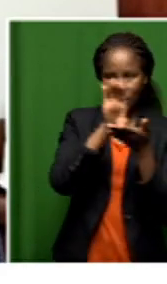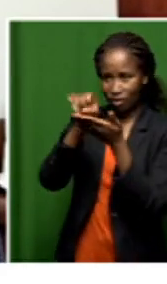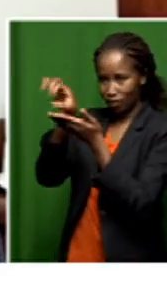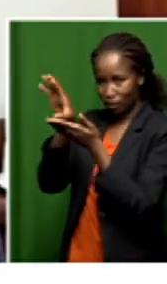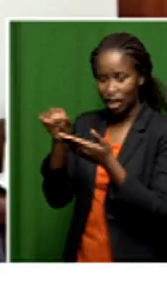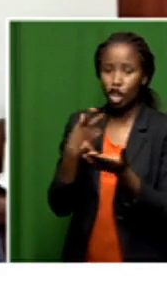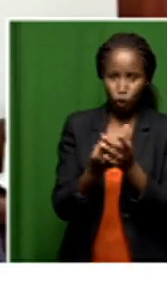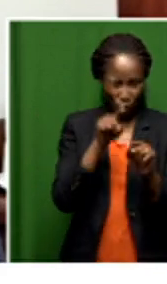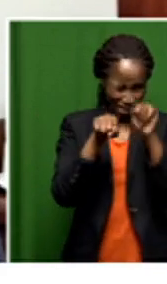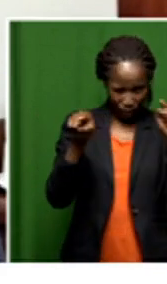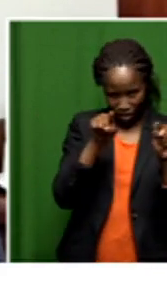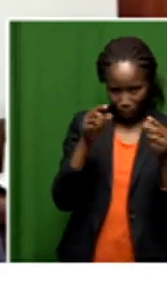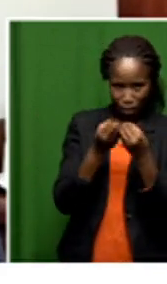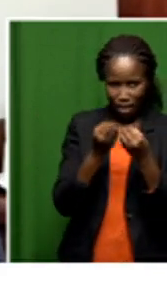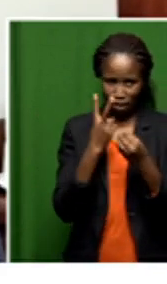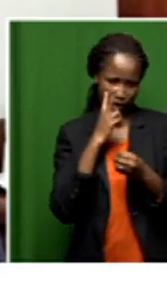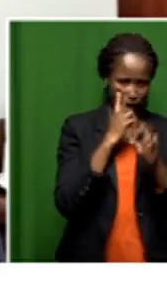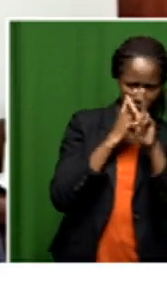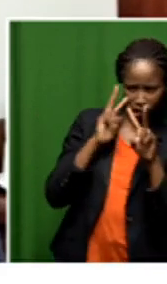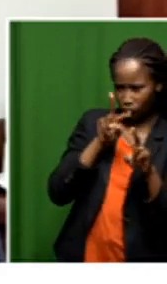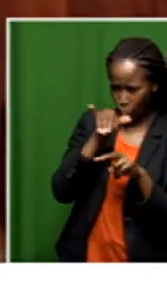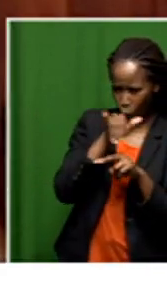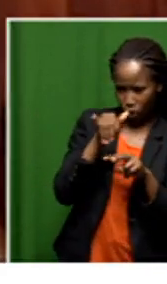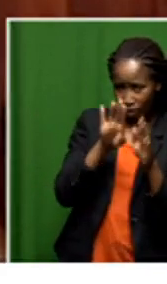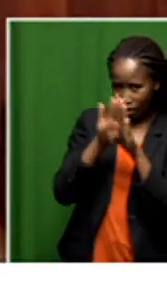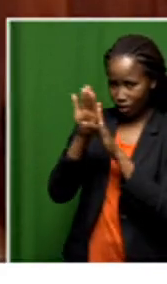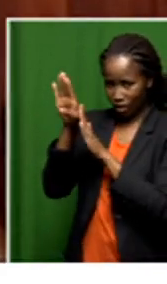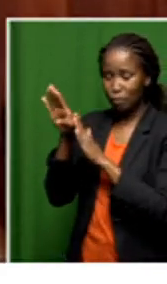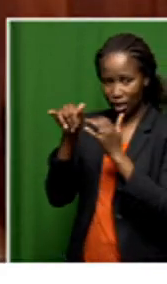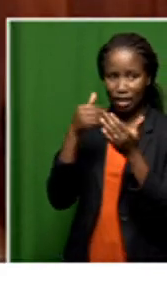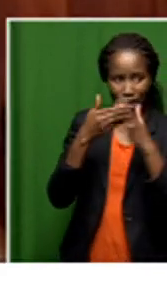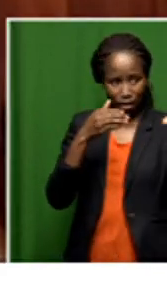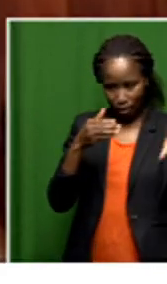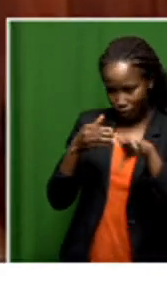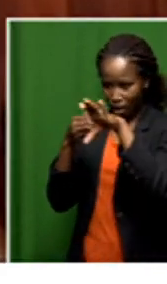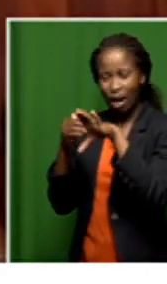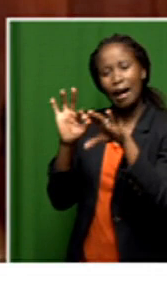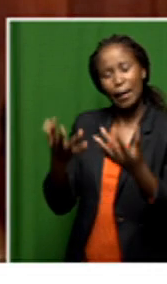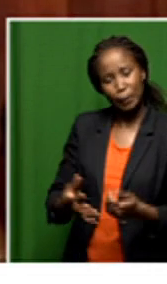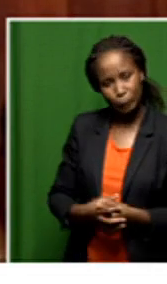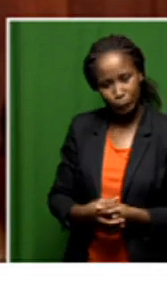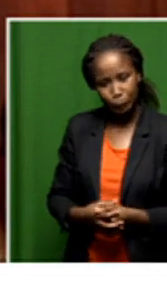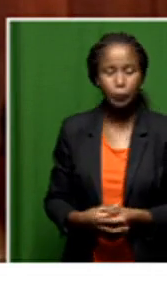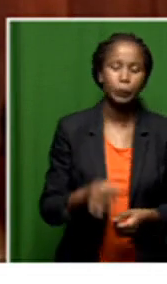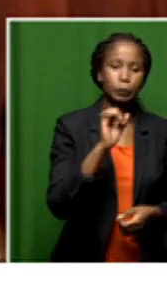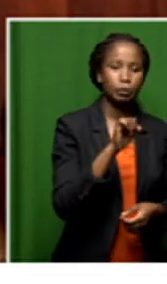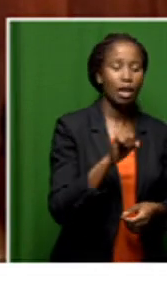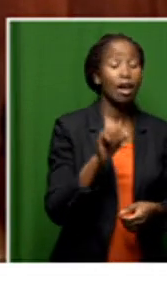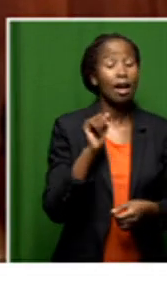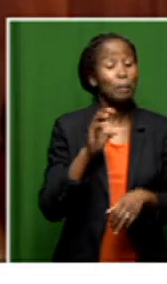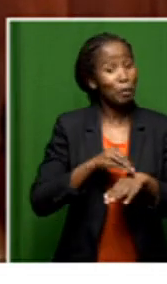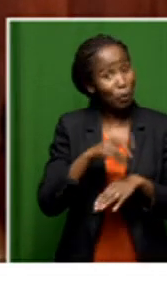around. Yeah, that's the trick to investing is, I think, we're not programmed as human beings to be incredibly patient.